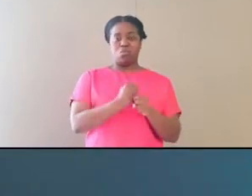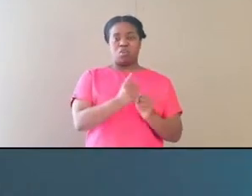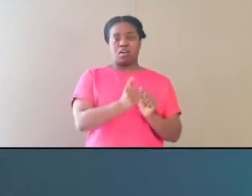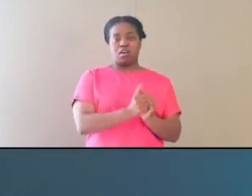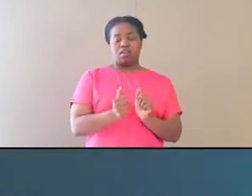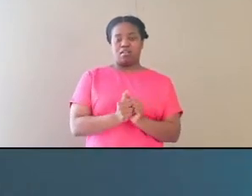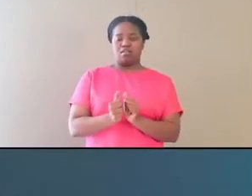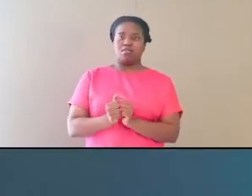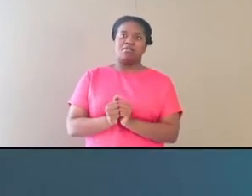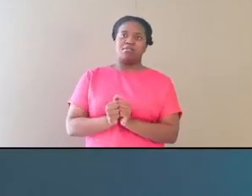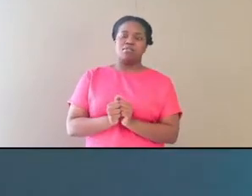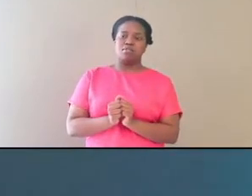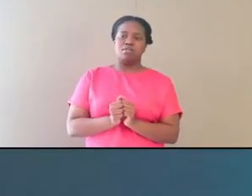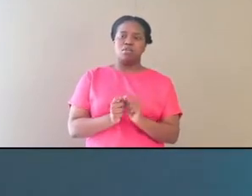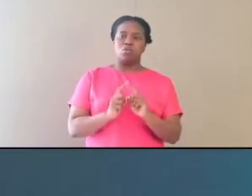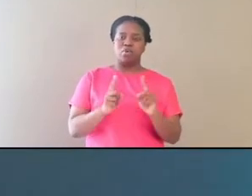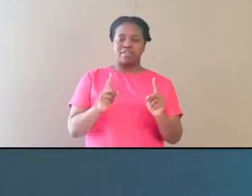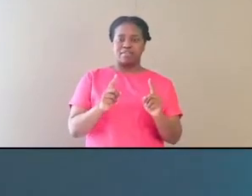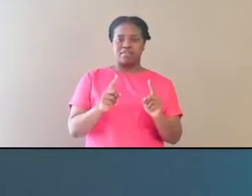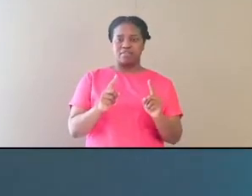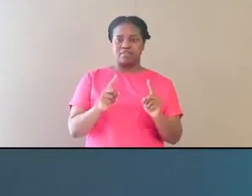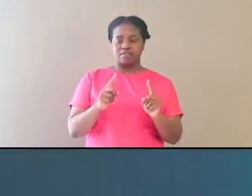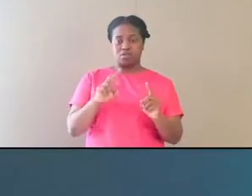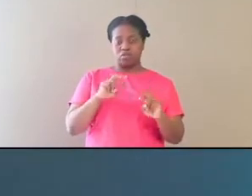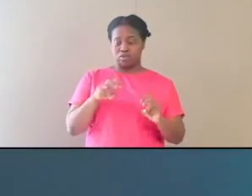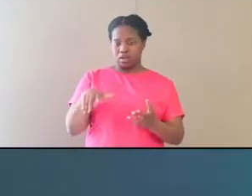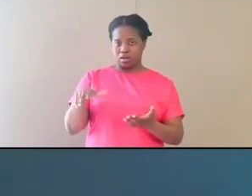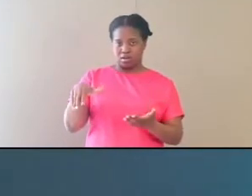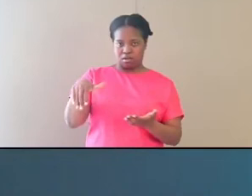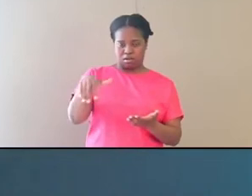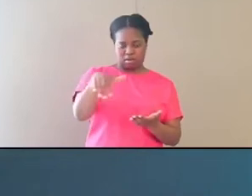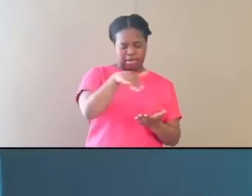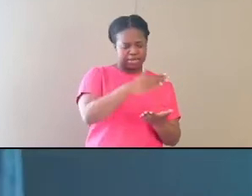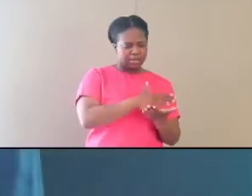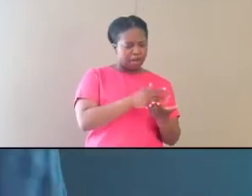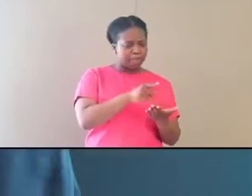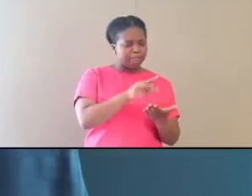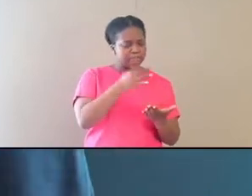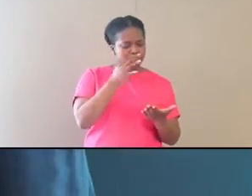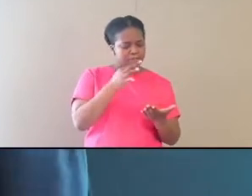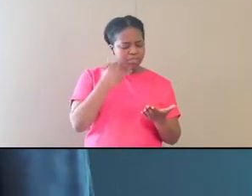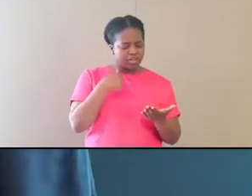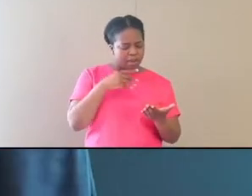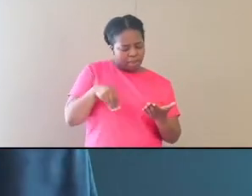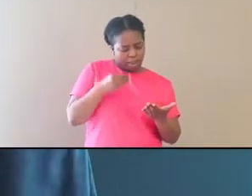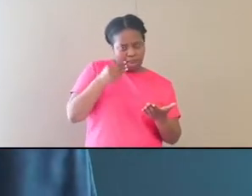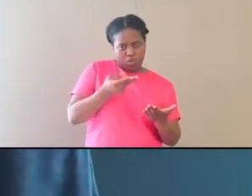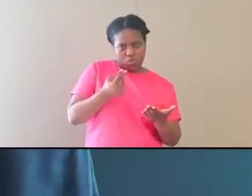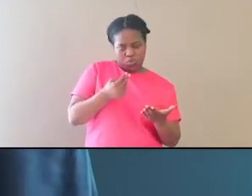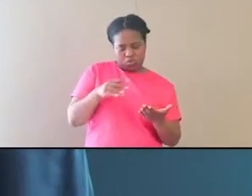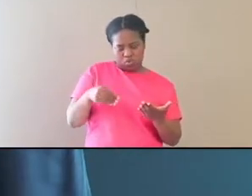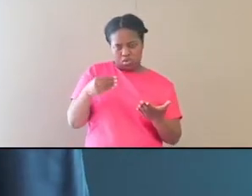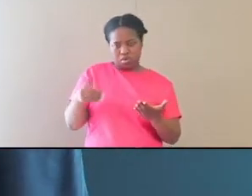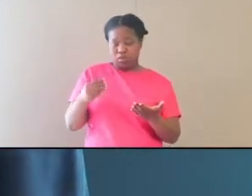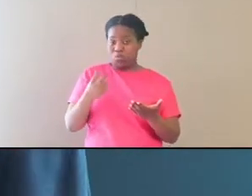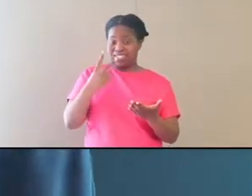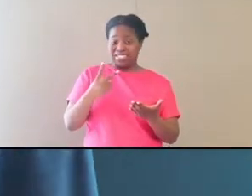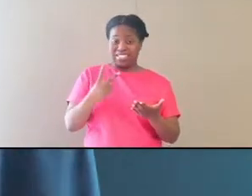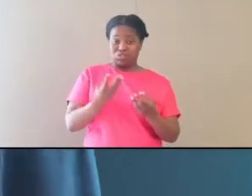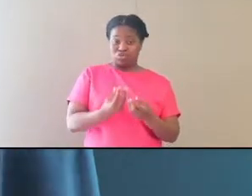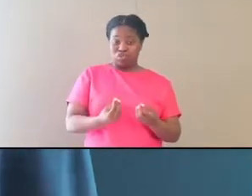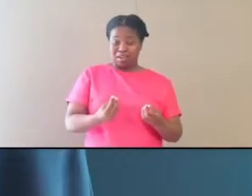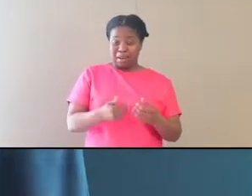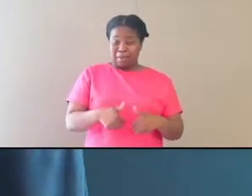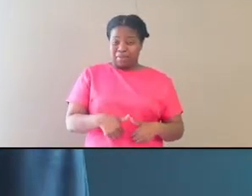we've pulled that together and just updated some things where we could. Then we'll look at child poverty trends and